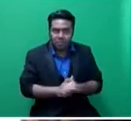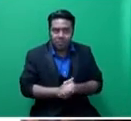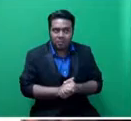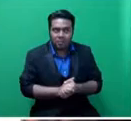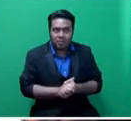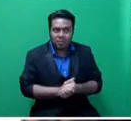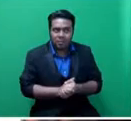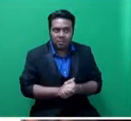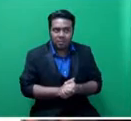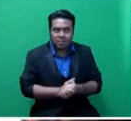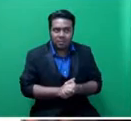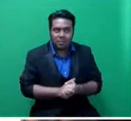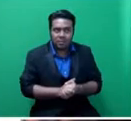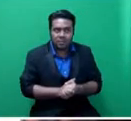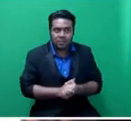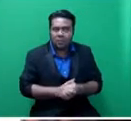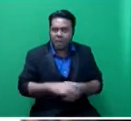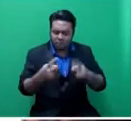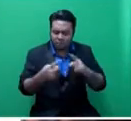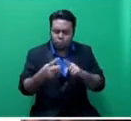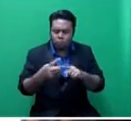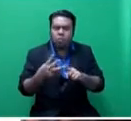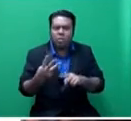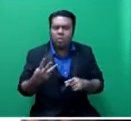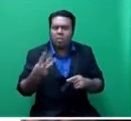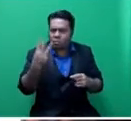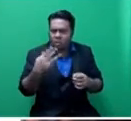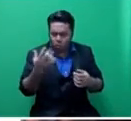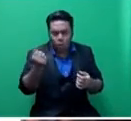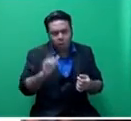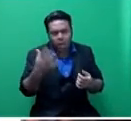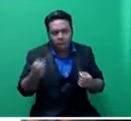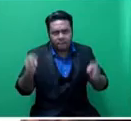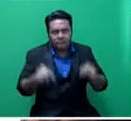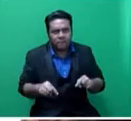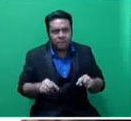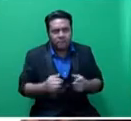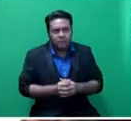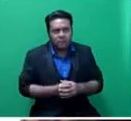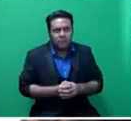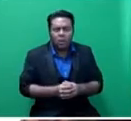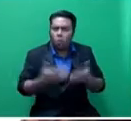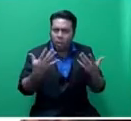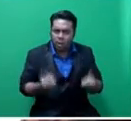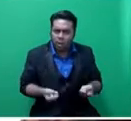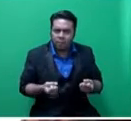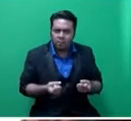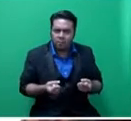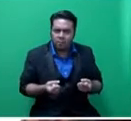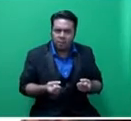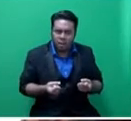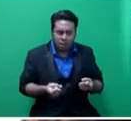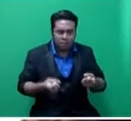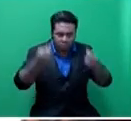Senapol, Wegu. These are the three main breeds additional to what we already have in existence. We've got the bow goat. We've got